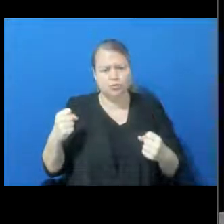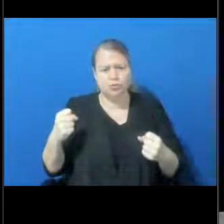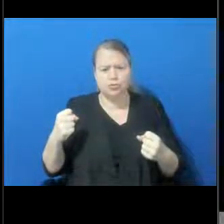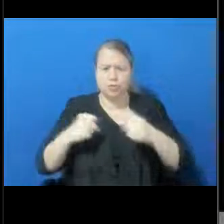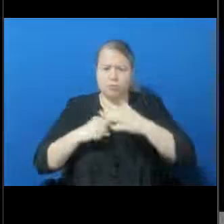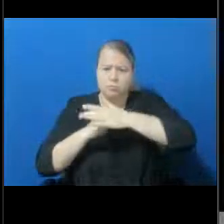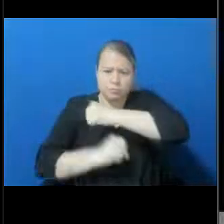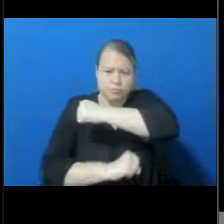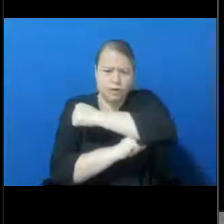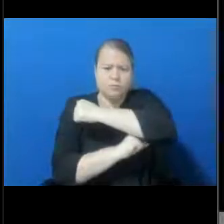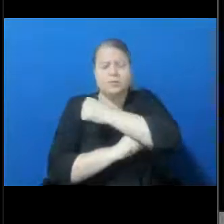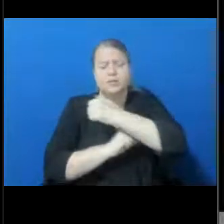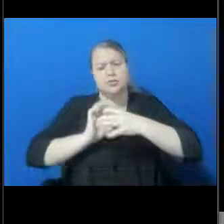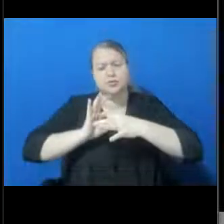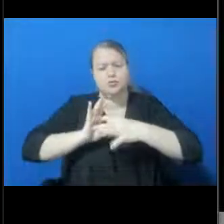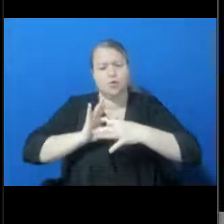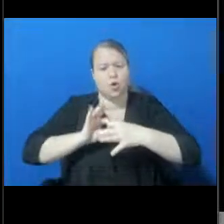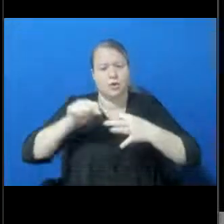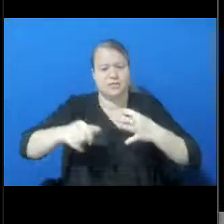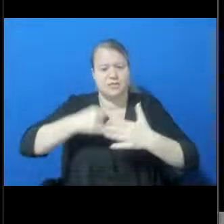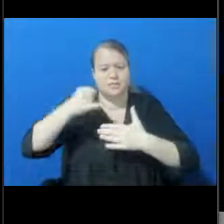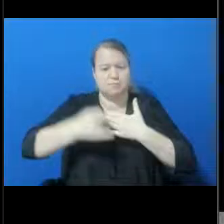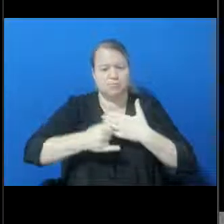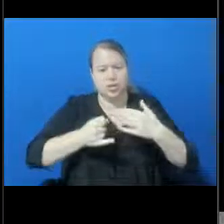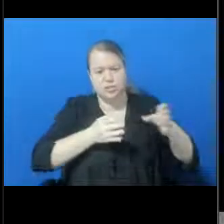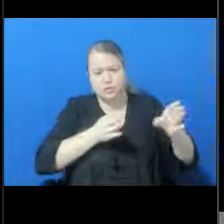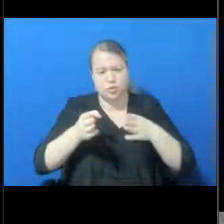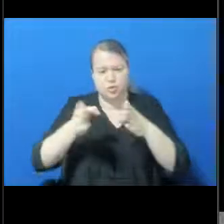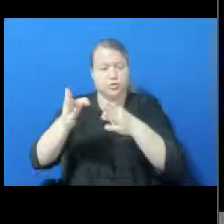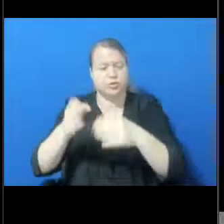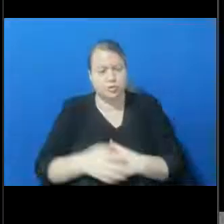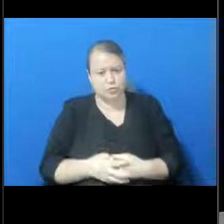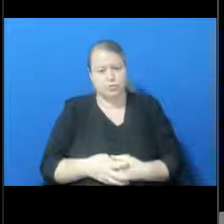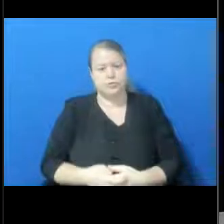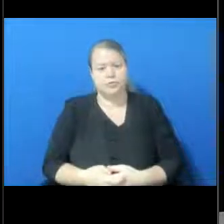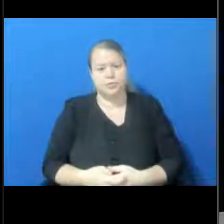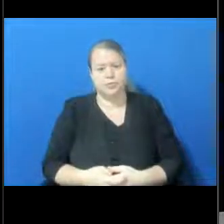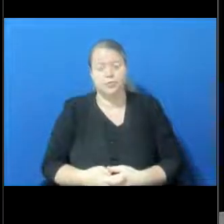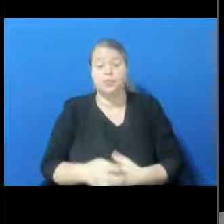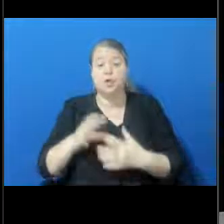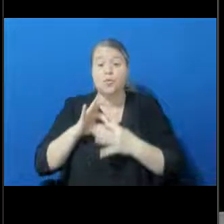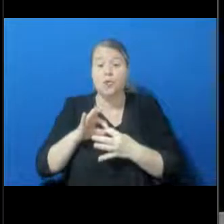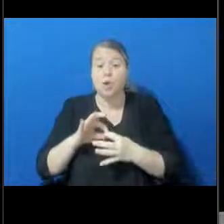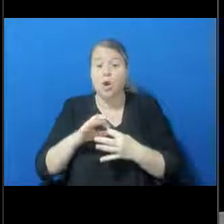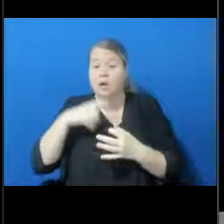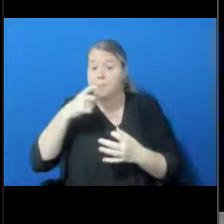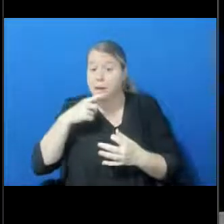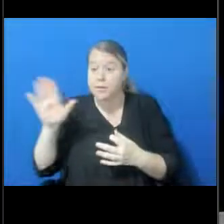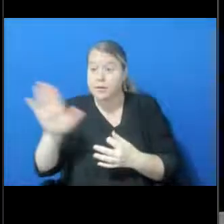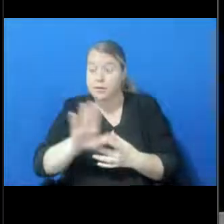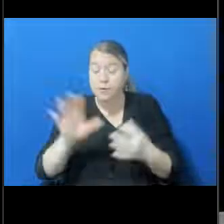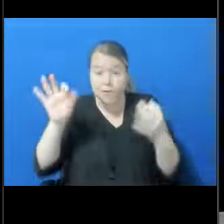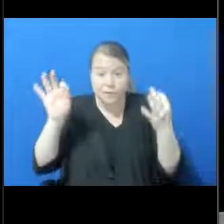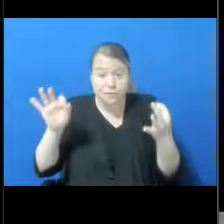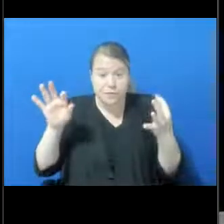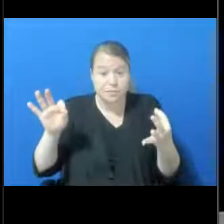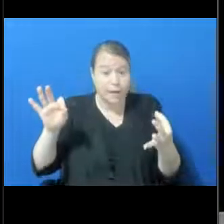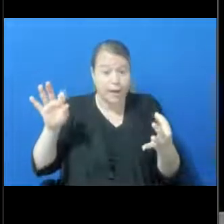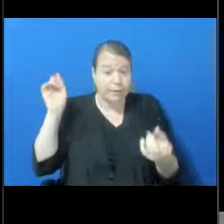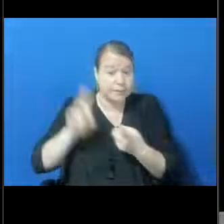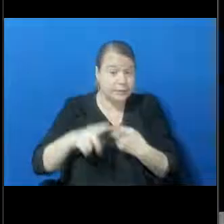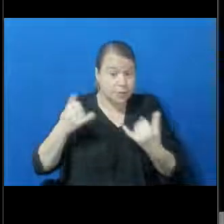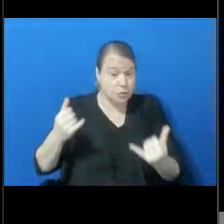foundation about the direction this project is going, and with the feedback that we get from the public at this point, we